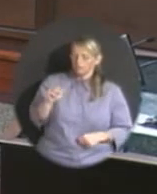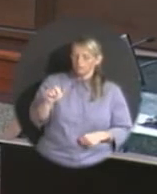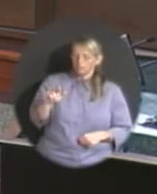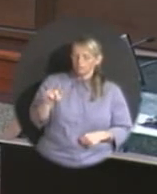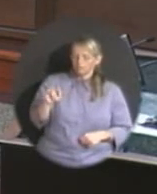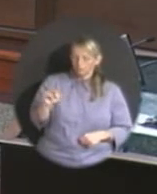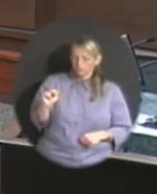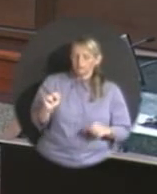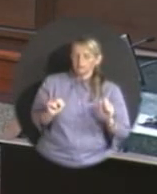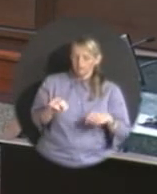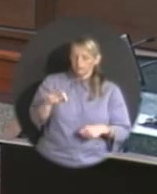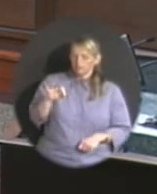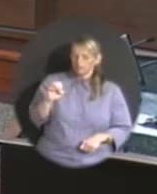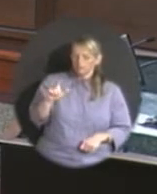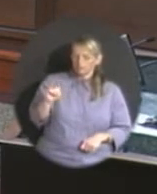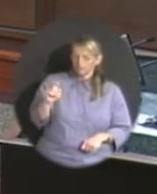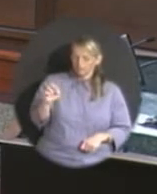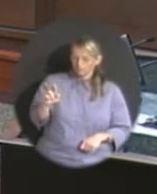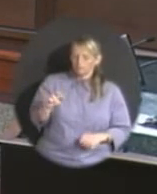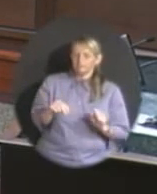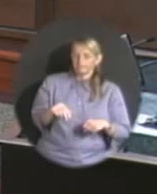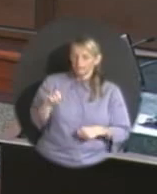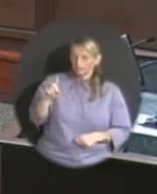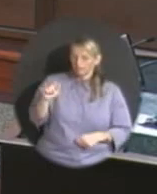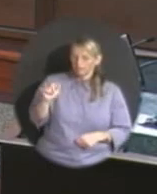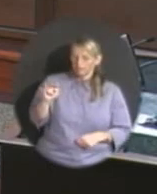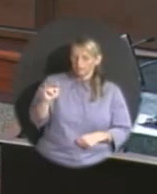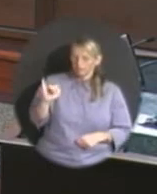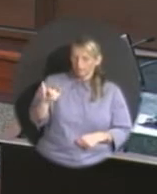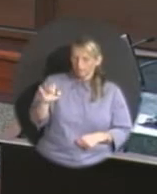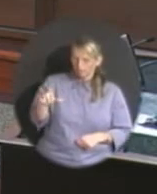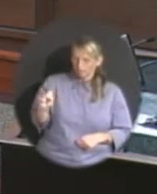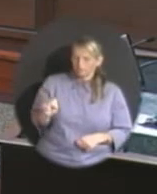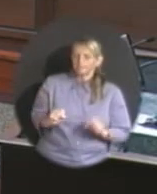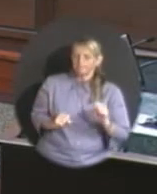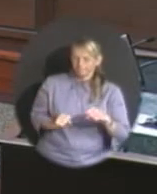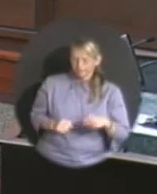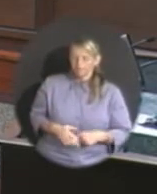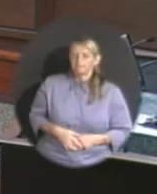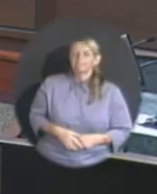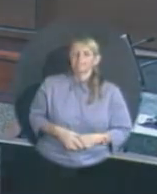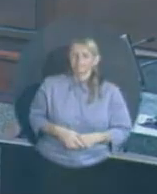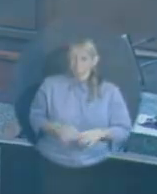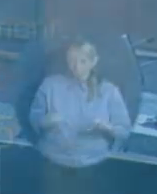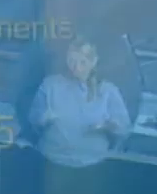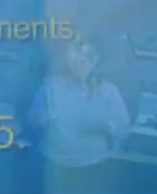Mrs. Belter? Yes. Dr. Daniels? Yes. Motion carries.